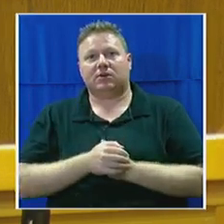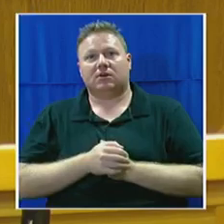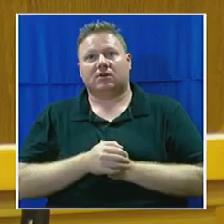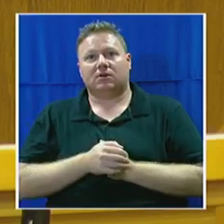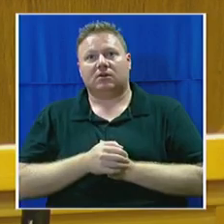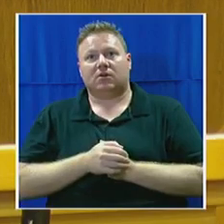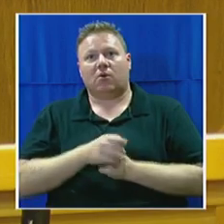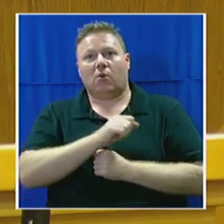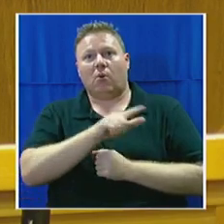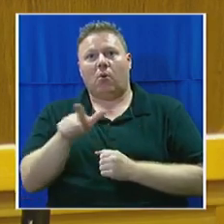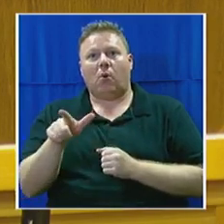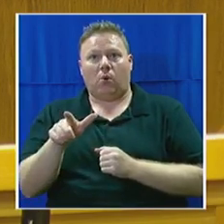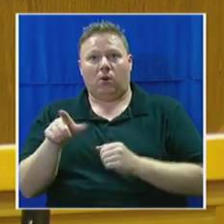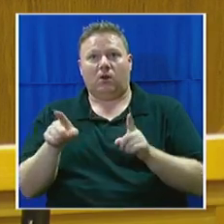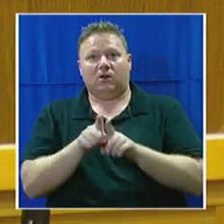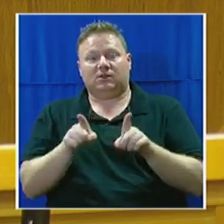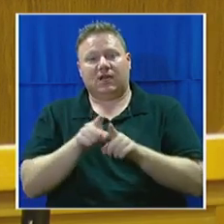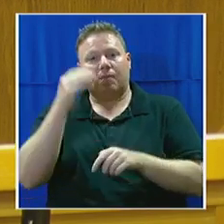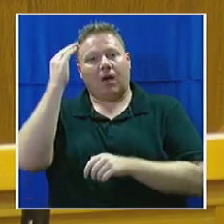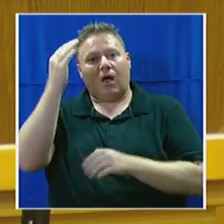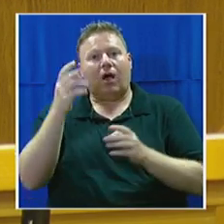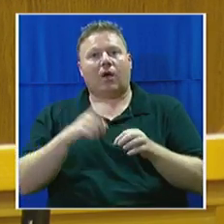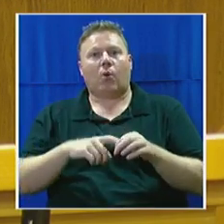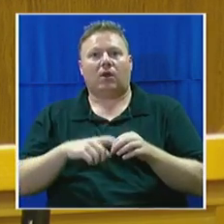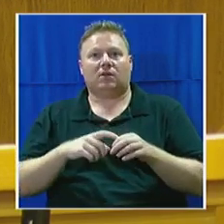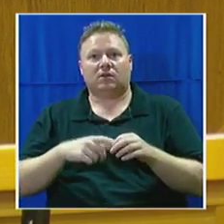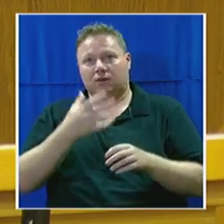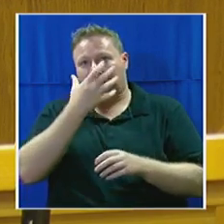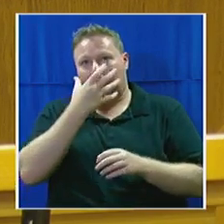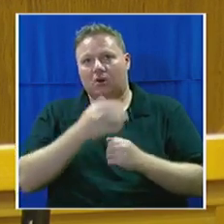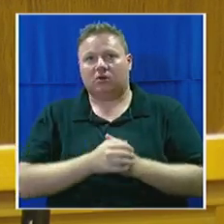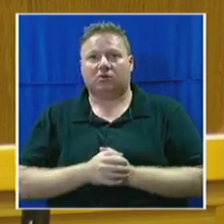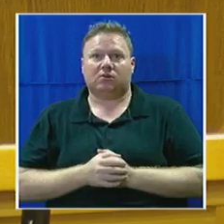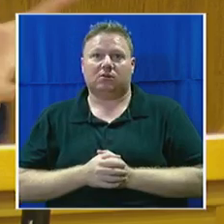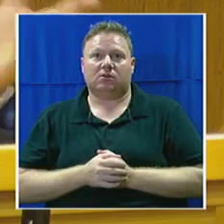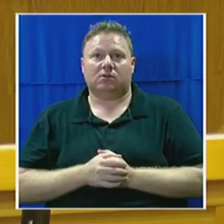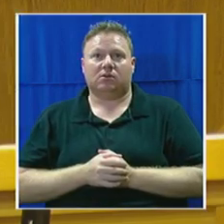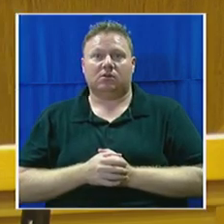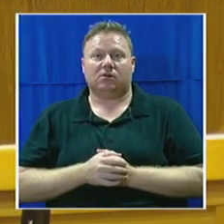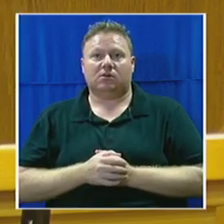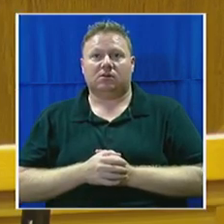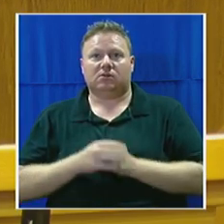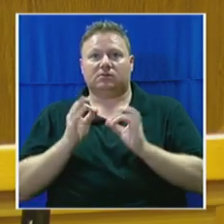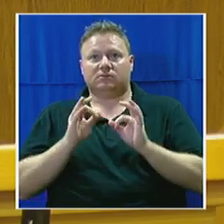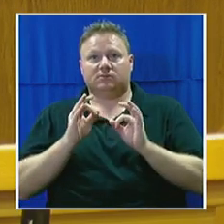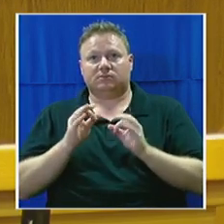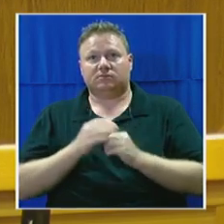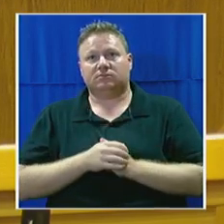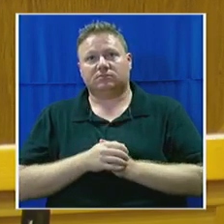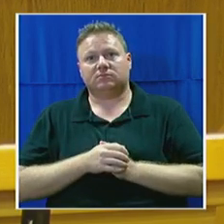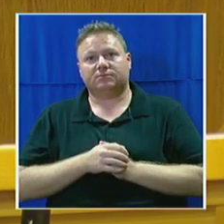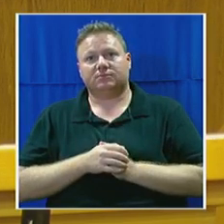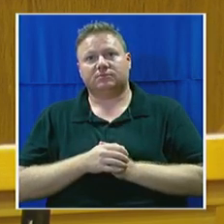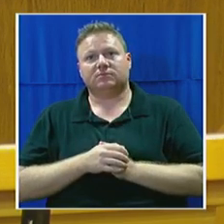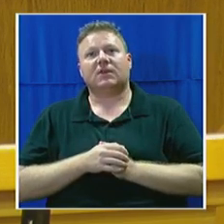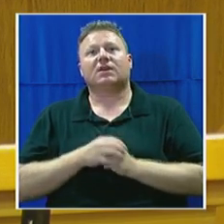all of them have the same high quality of these masks to try and prevent any infection, particularly on some. And yes, indeed, I think